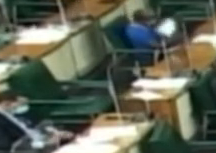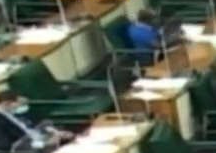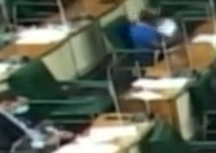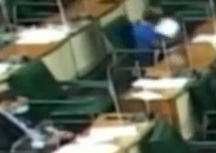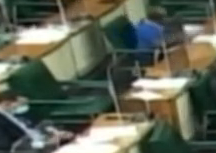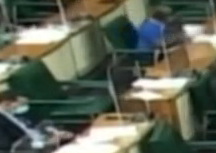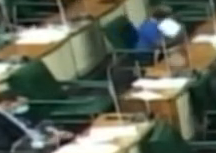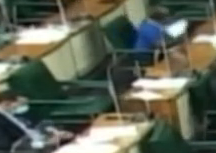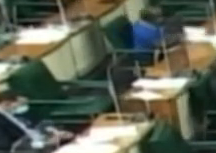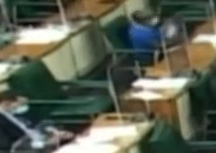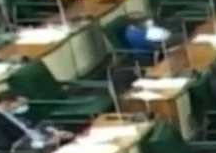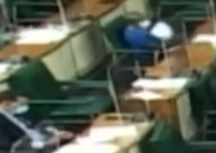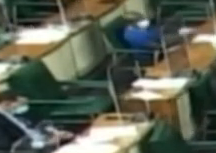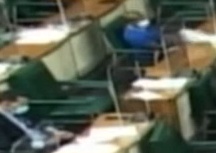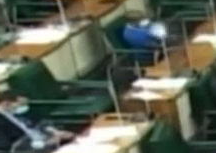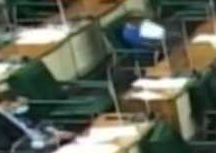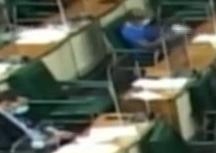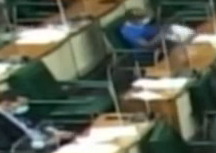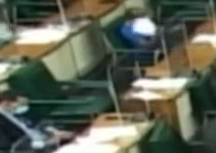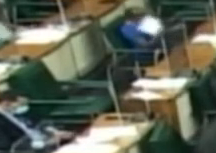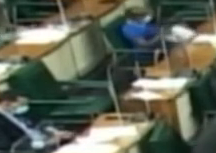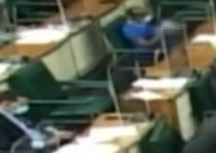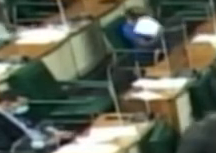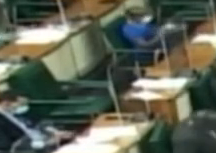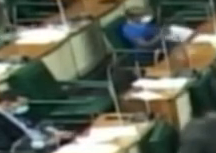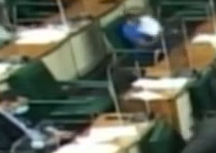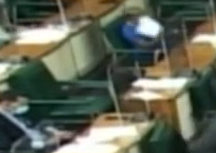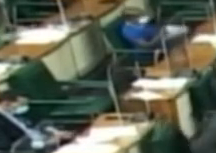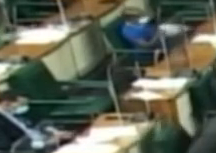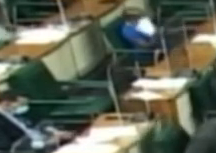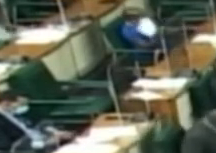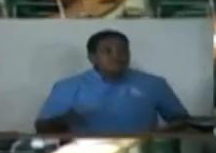Thank you, Madam Speaker. Thank you, members.